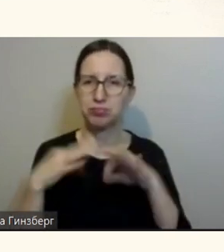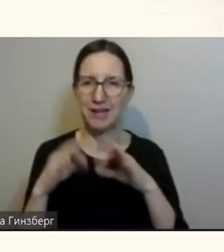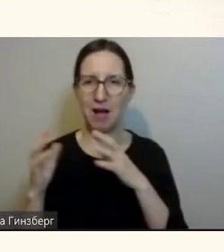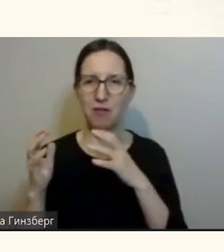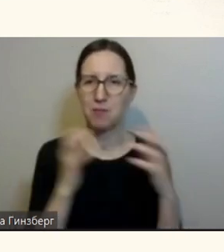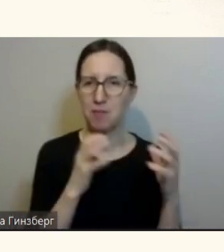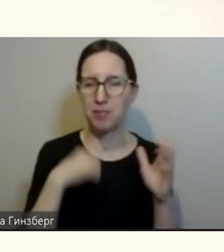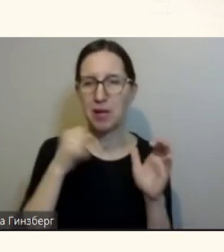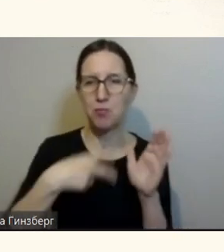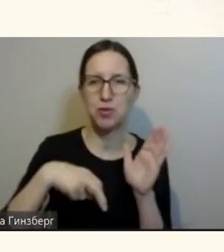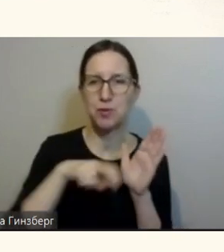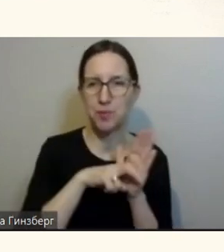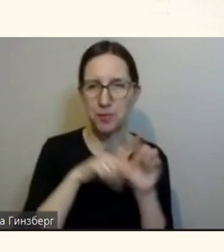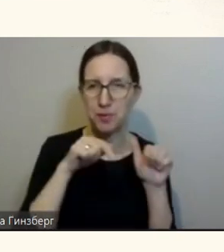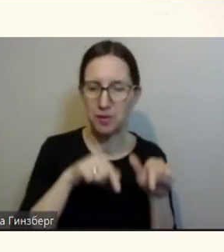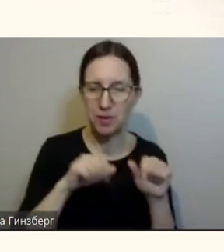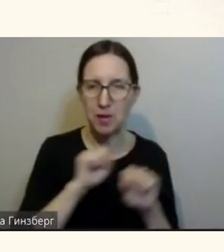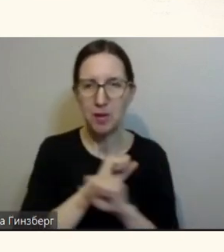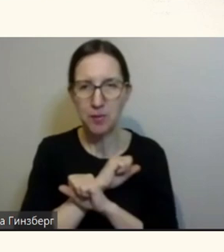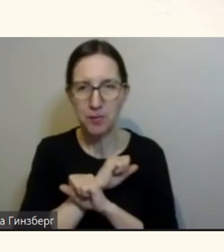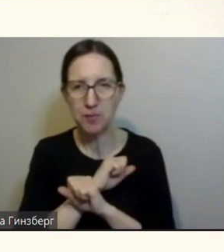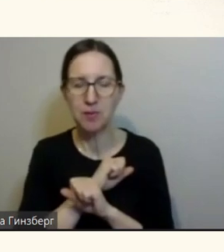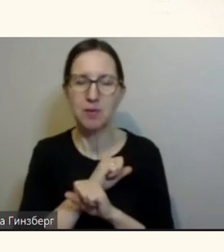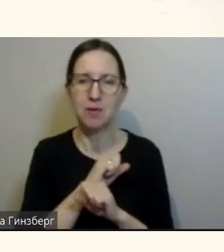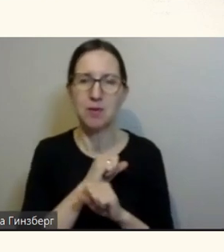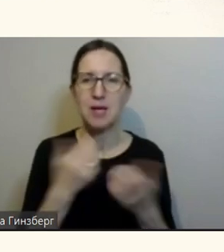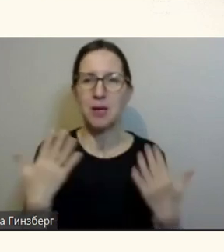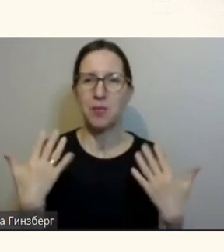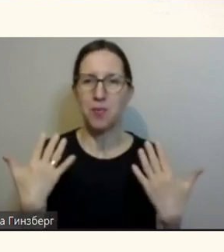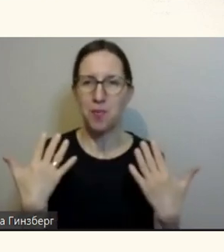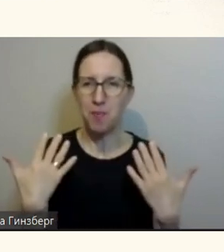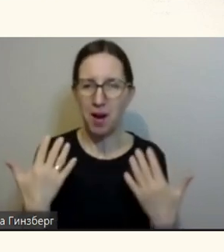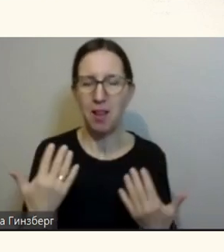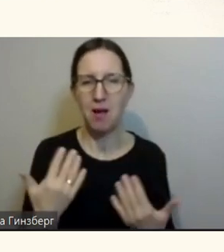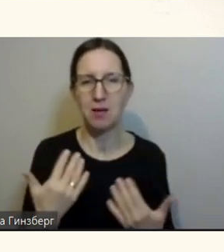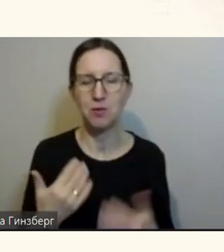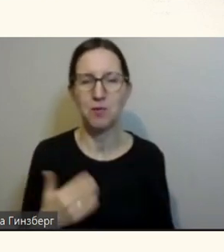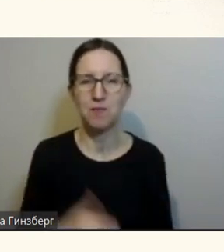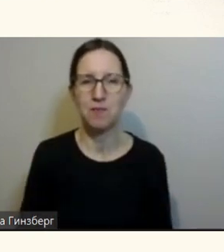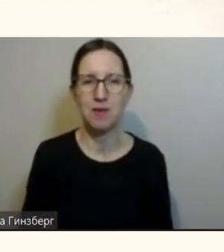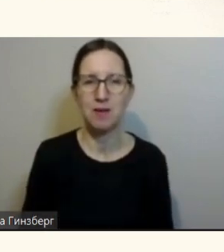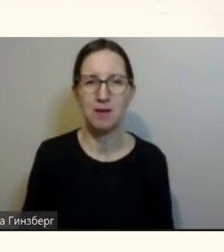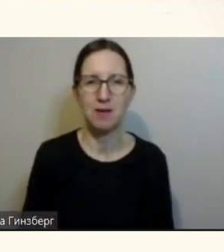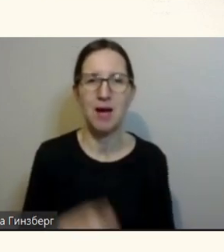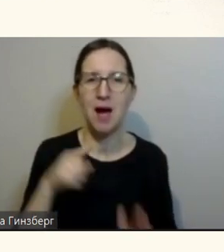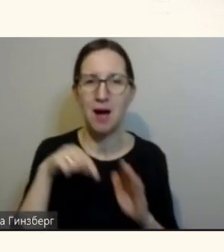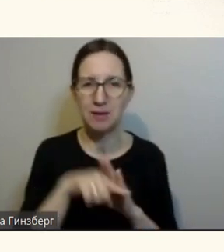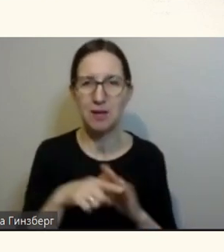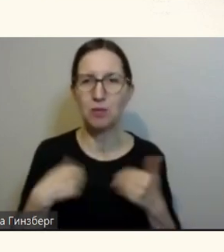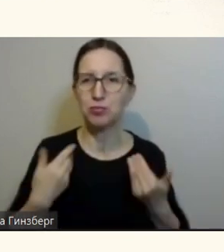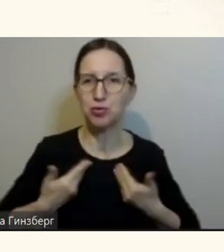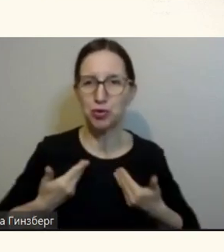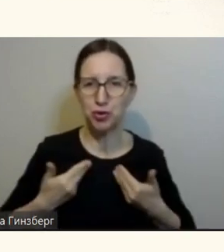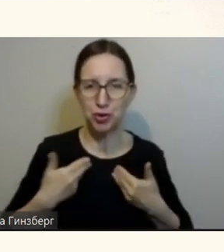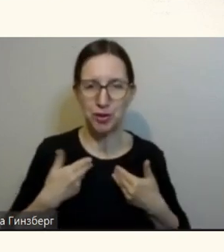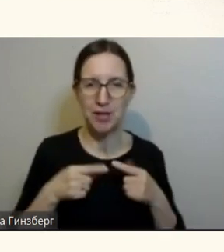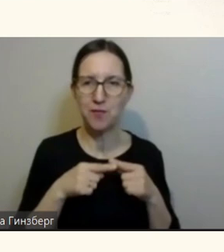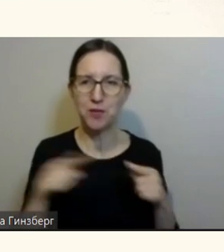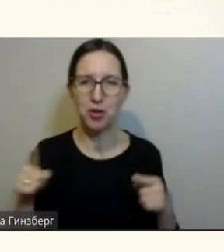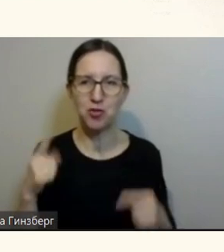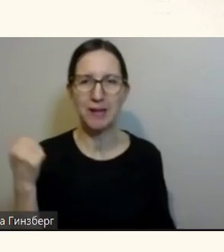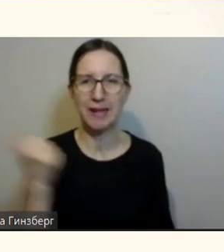we had to do everything. We had to almost, we didn't live there, but it was almost like we were living there for 1 week. And